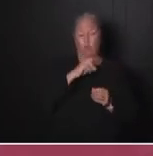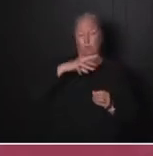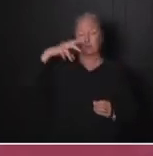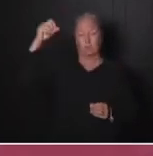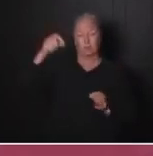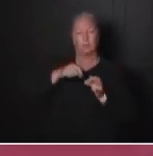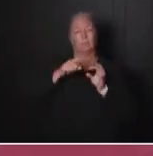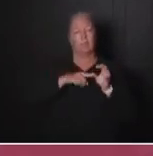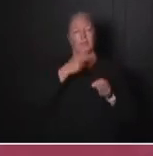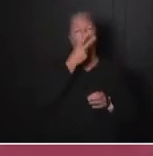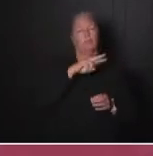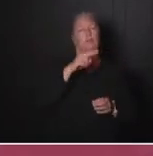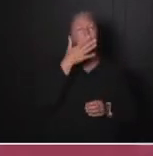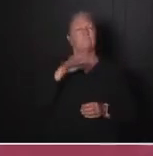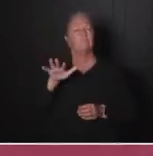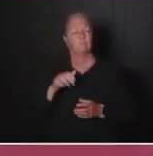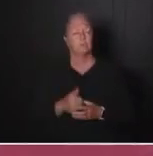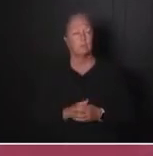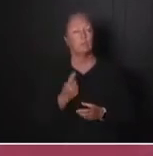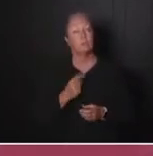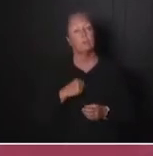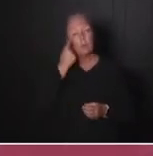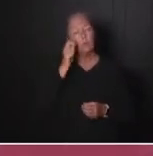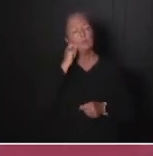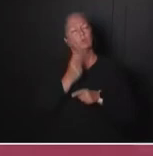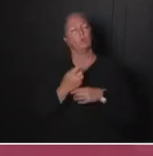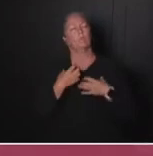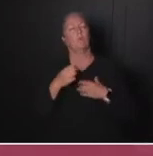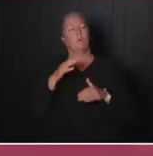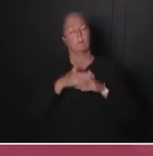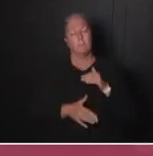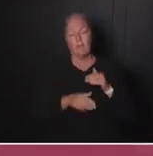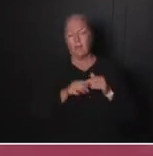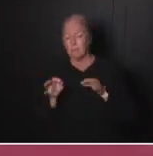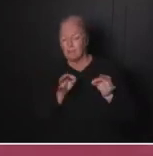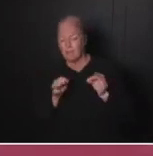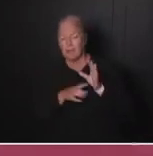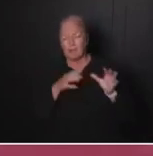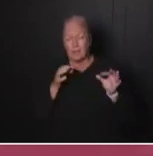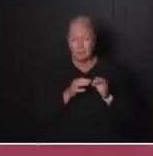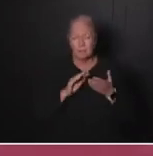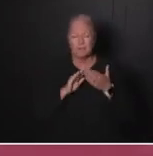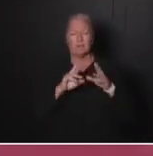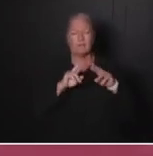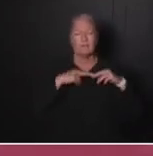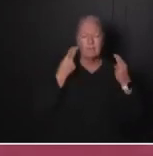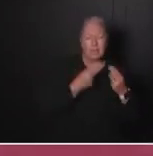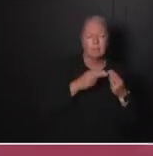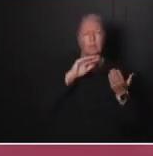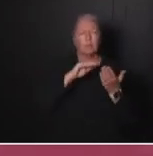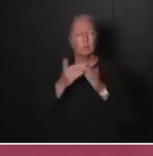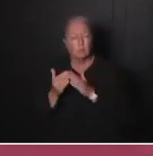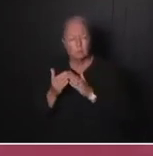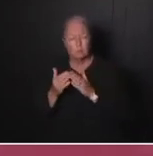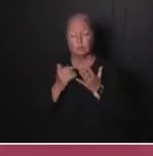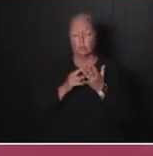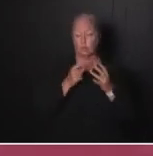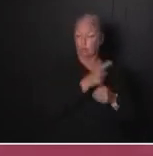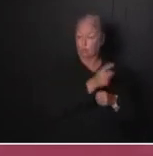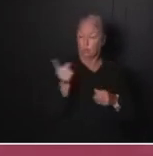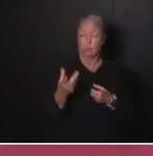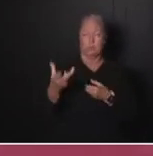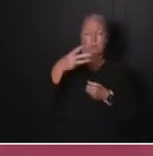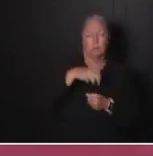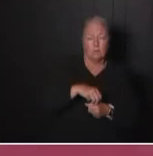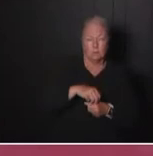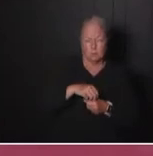2050. Tomorrow I will have more to say about Labor's plan to help families and communities play their part in